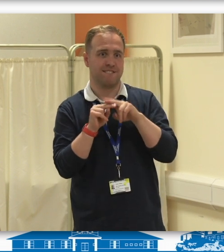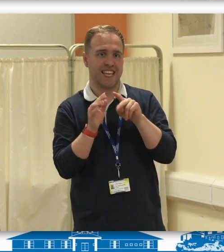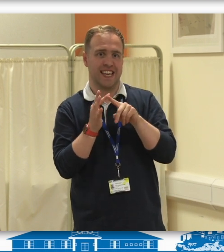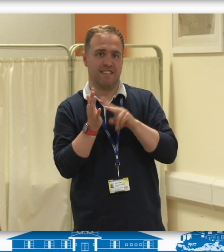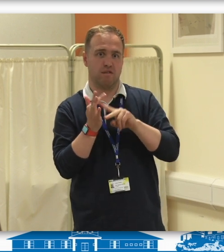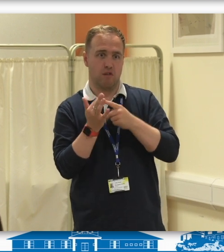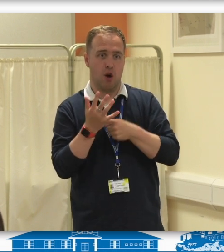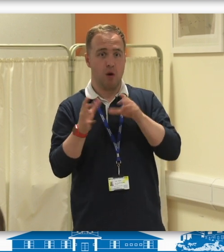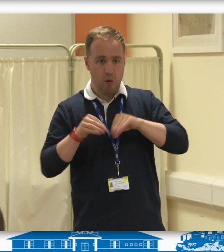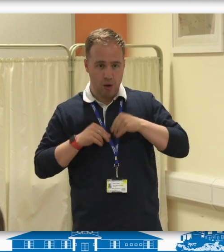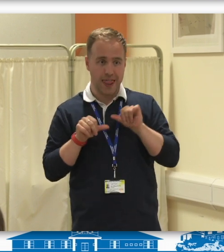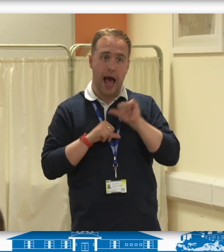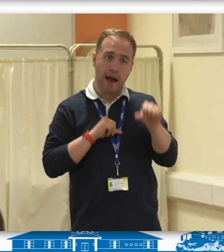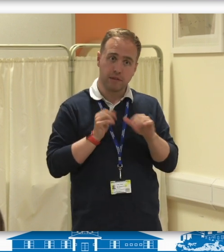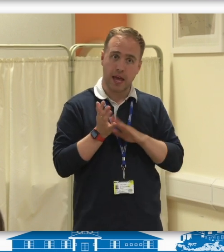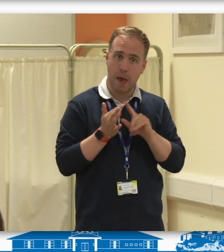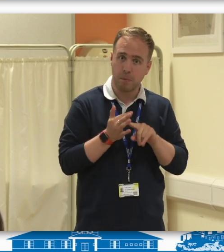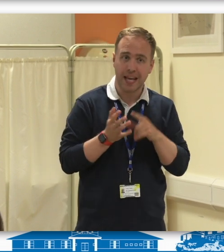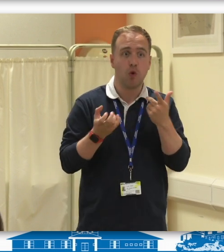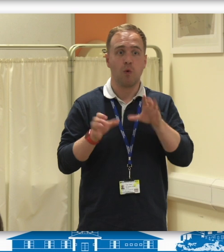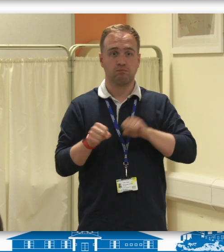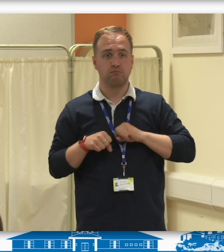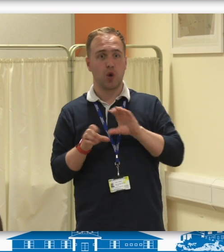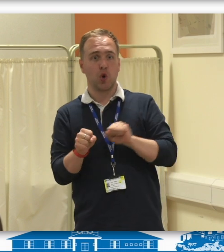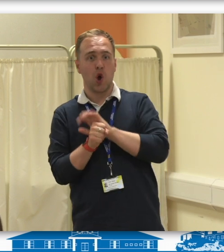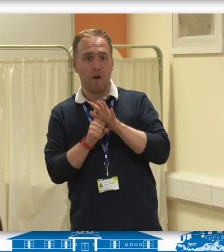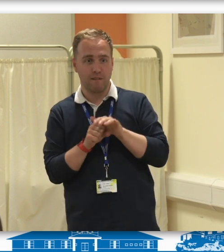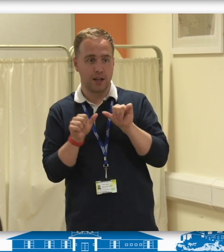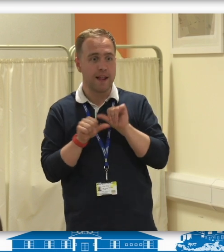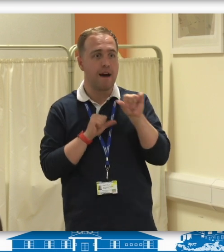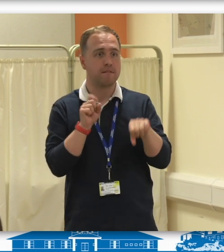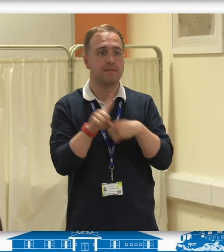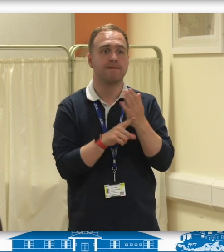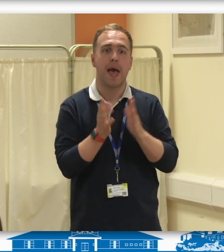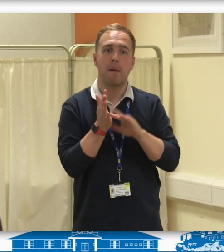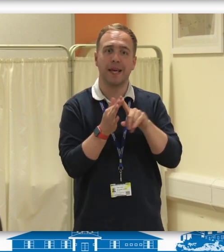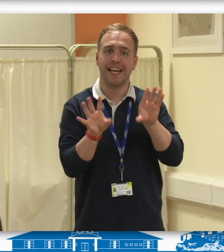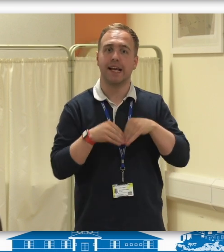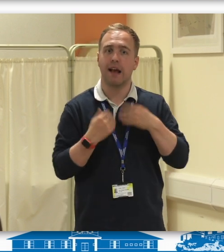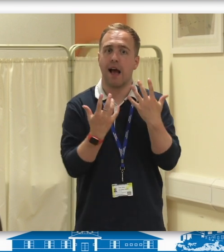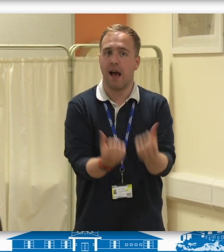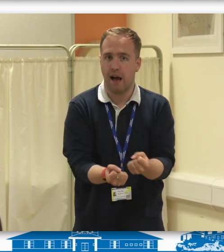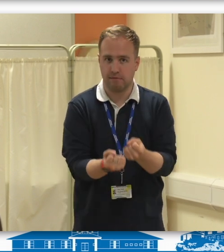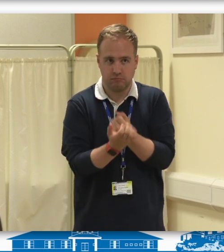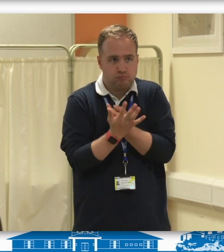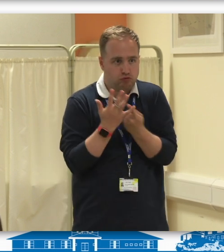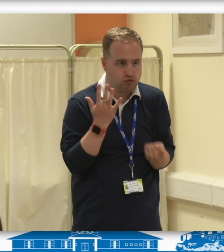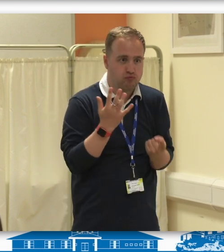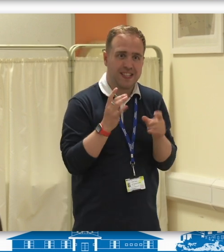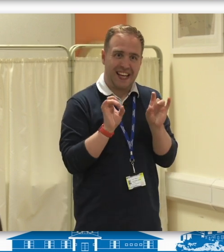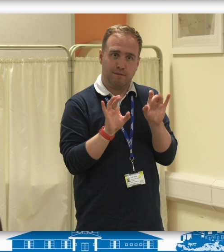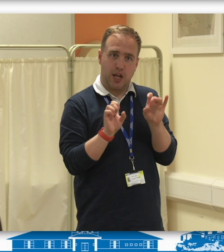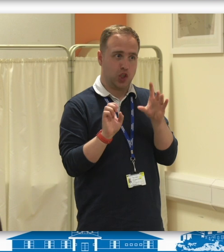that COVID-19 might be a trigger, Lyme's disease. There are several different viral infections that